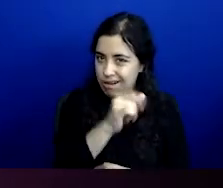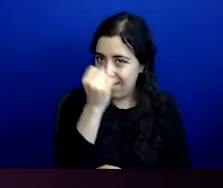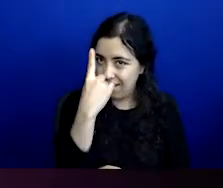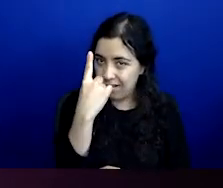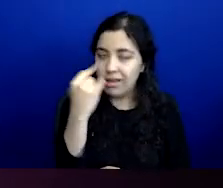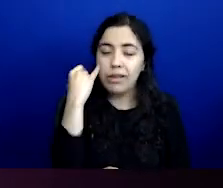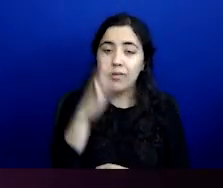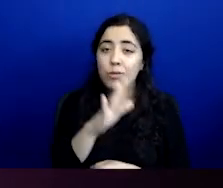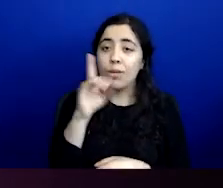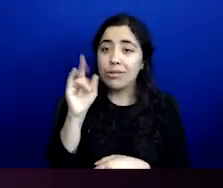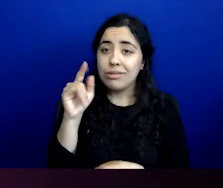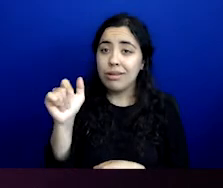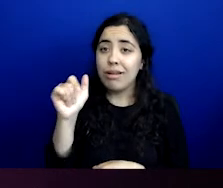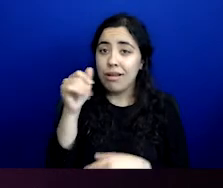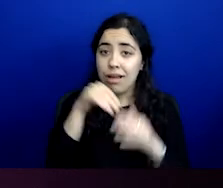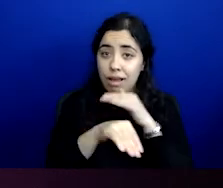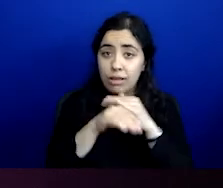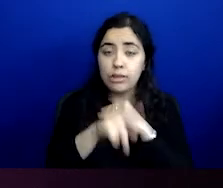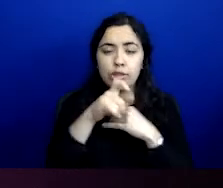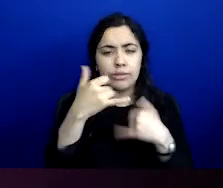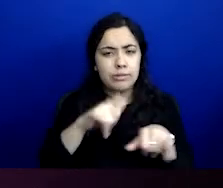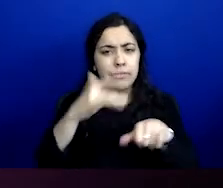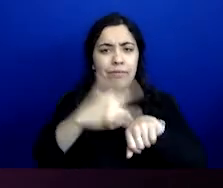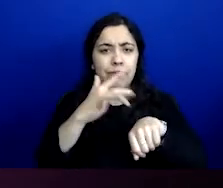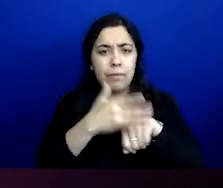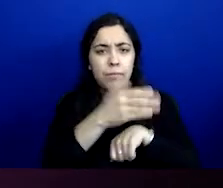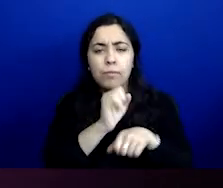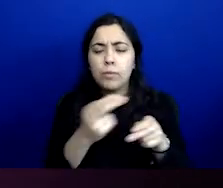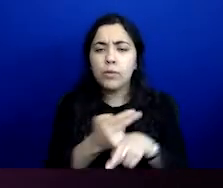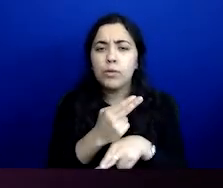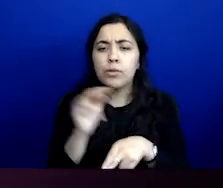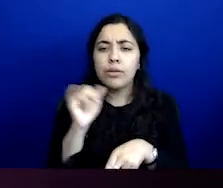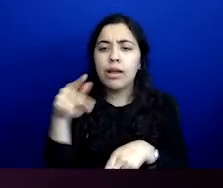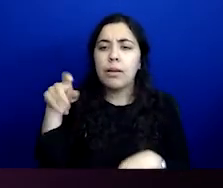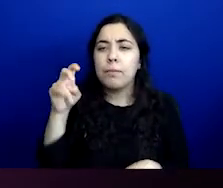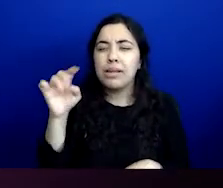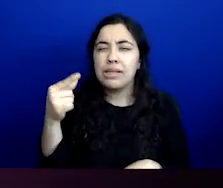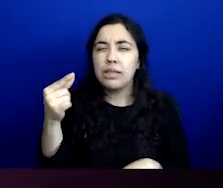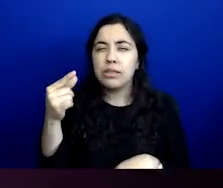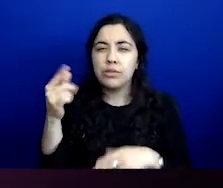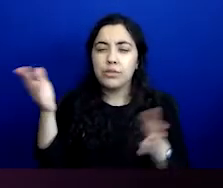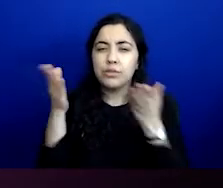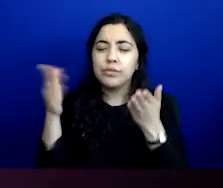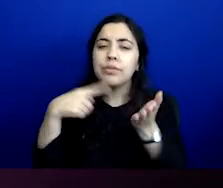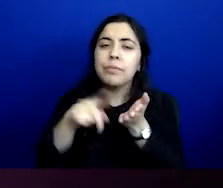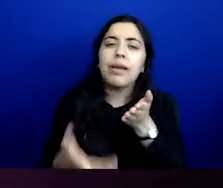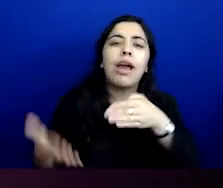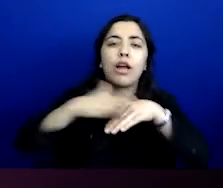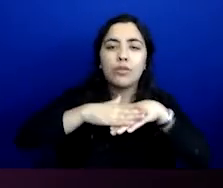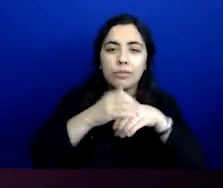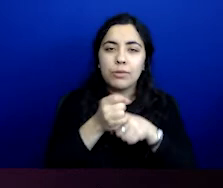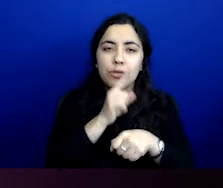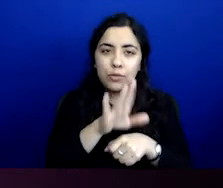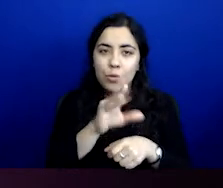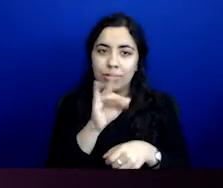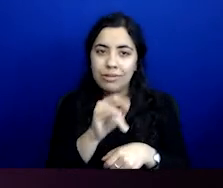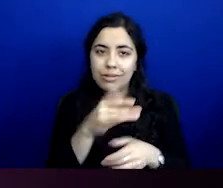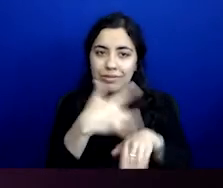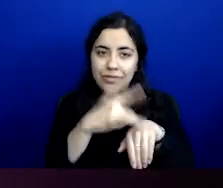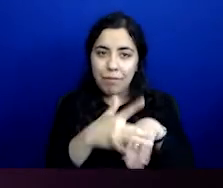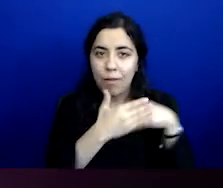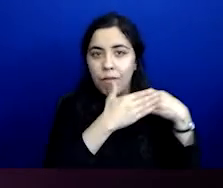if your data is being accessed, it should still be available. You can use something like a pinning service, which is where you pay extra to kind of make sure your data is available,